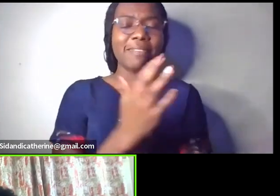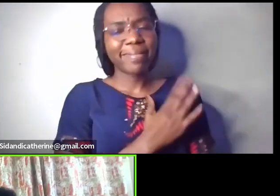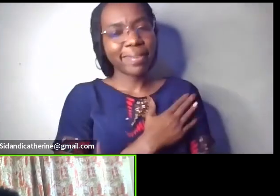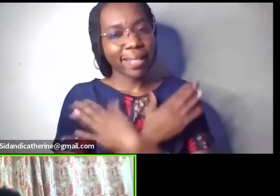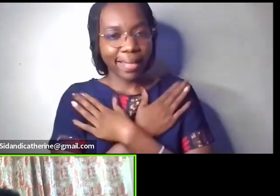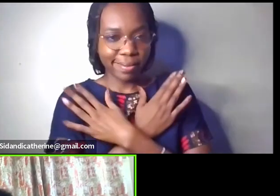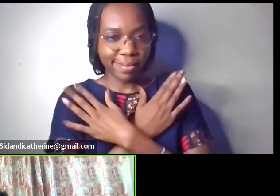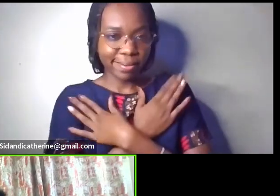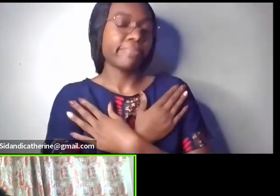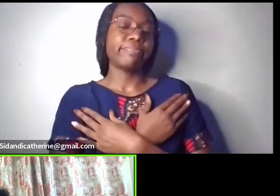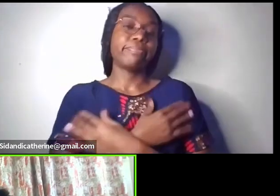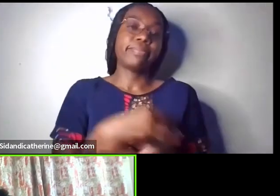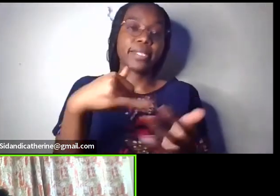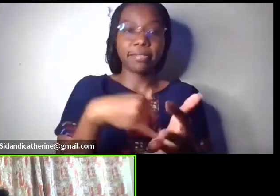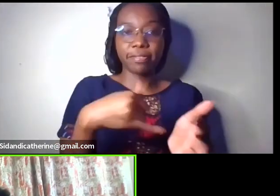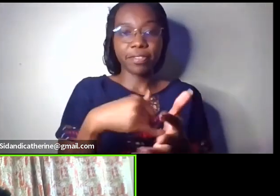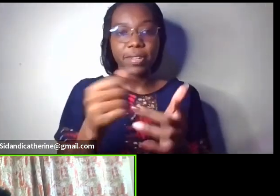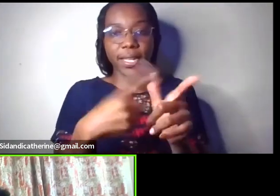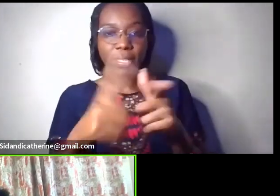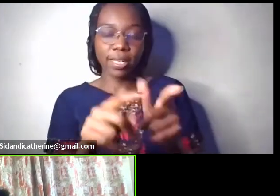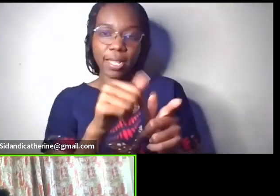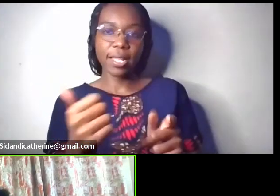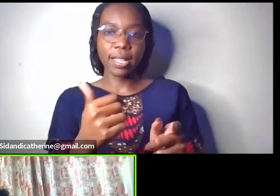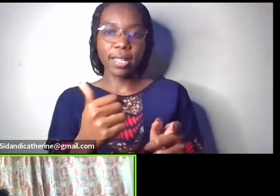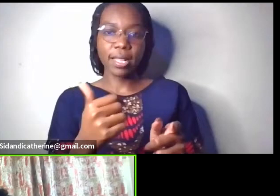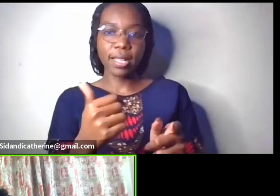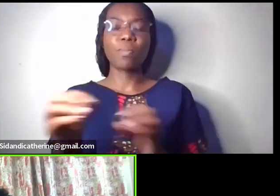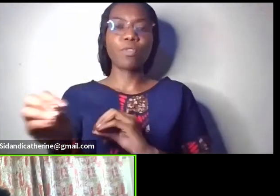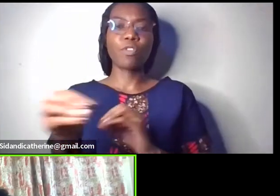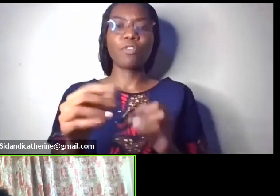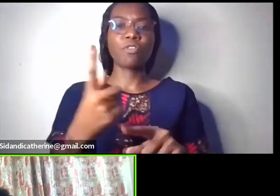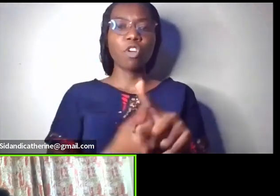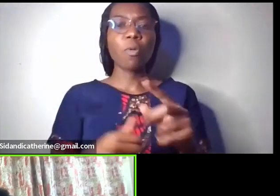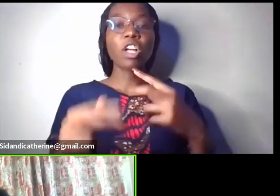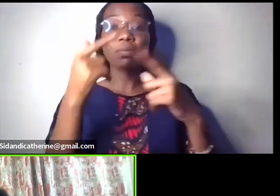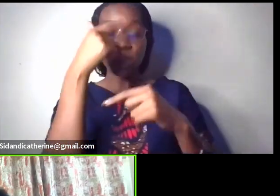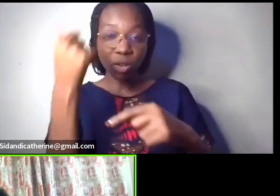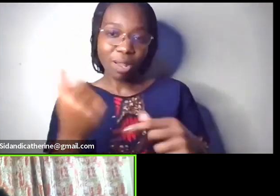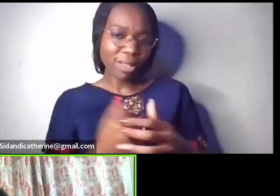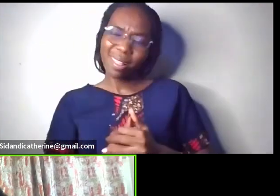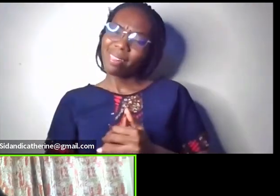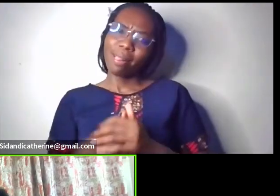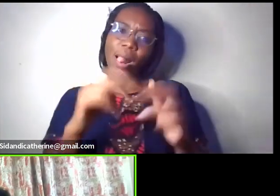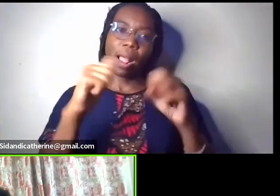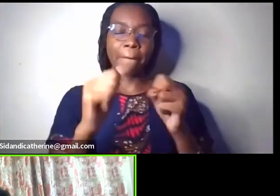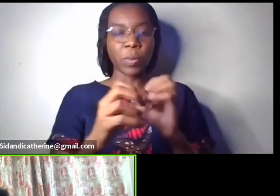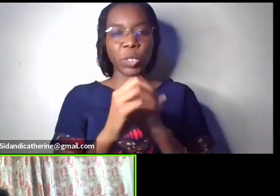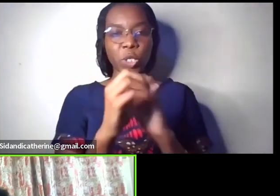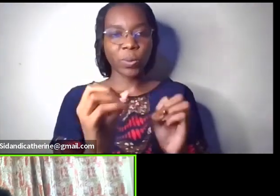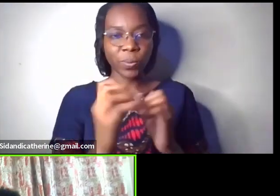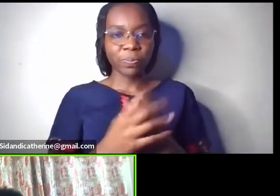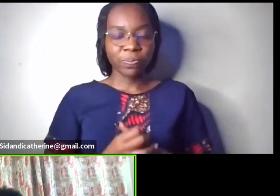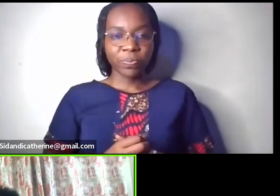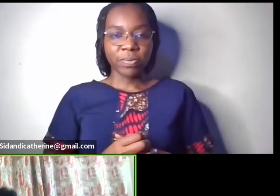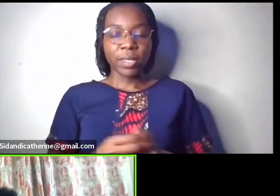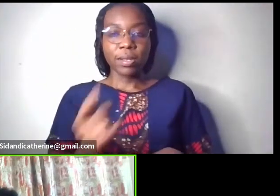and then some, of course, I had to relocate them to hotels because they didn't have the capacity. And that's when it occurred to me